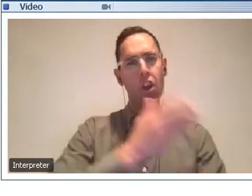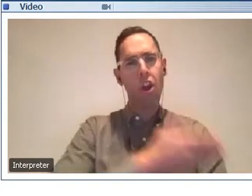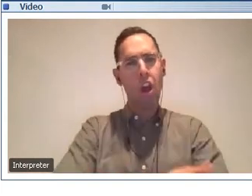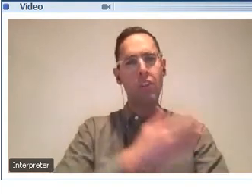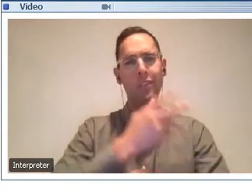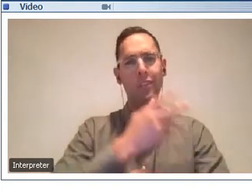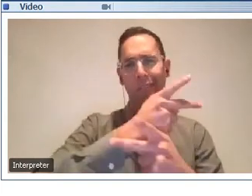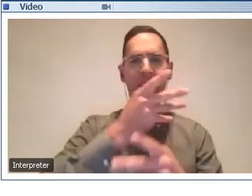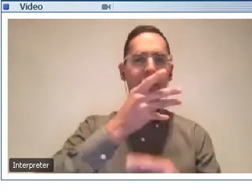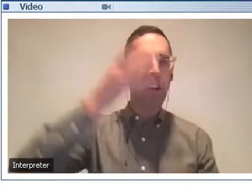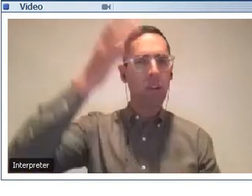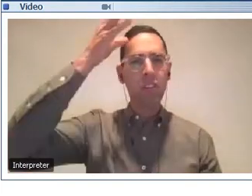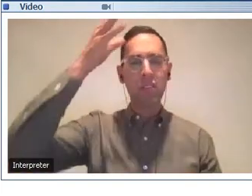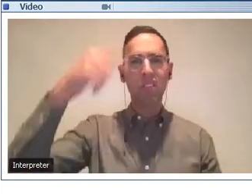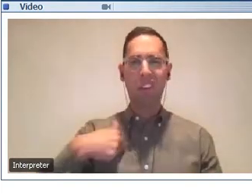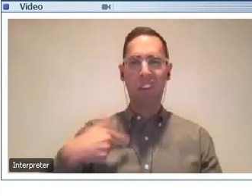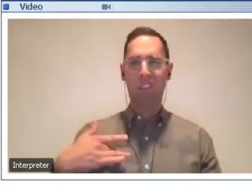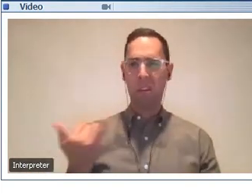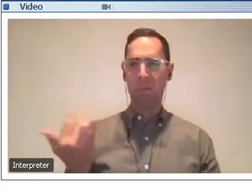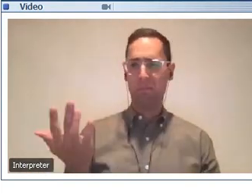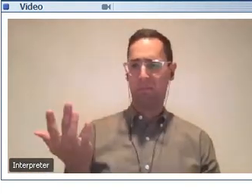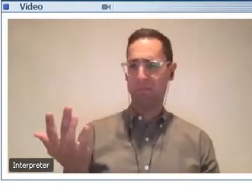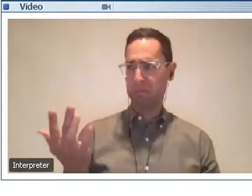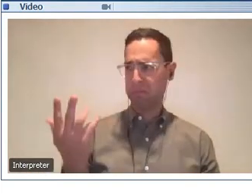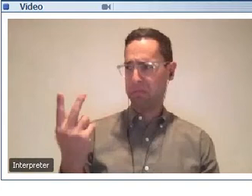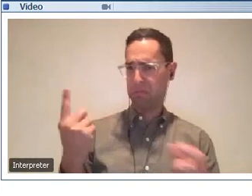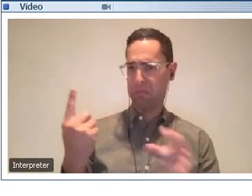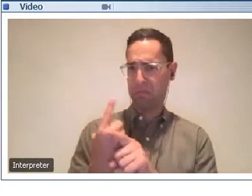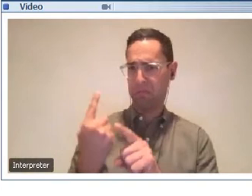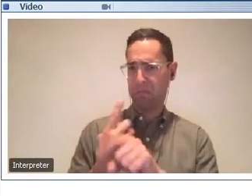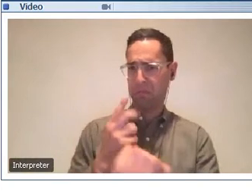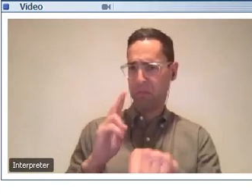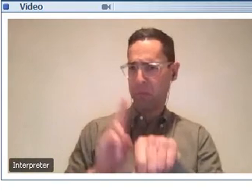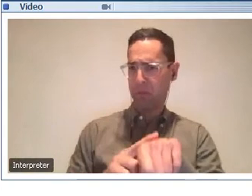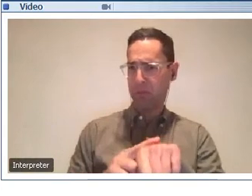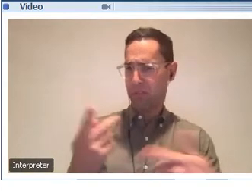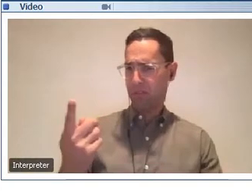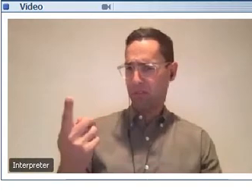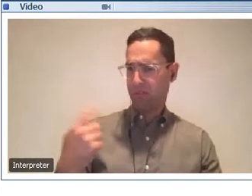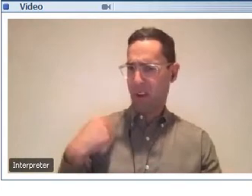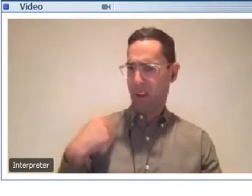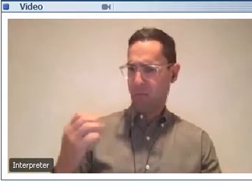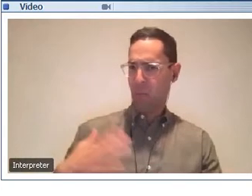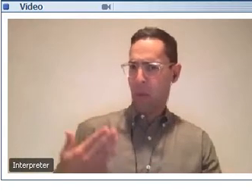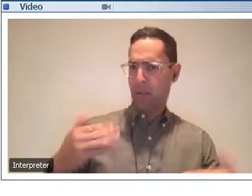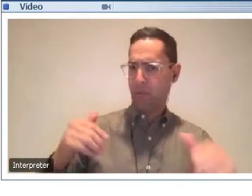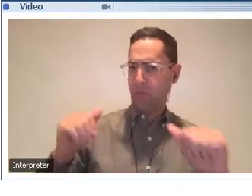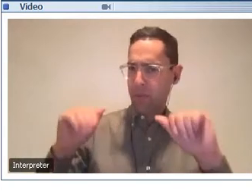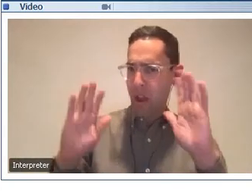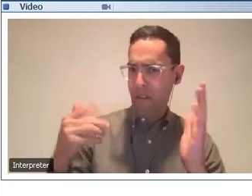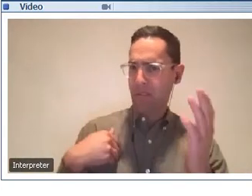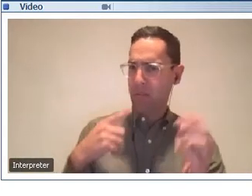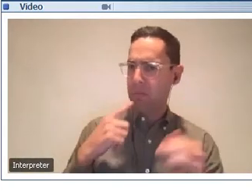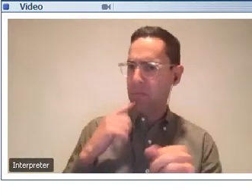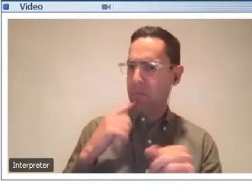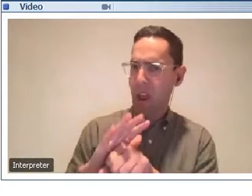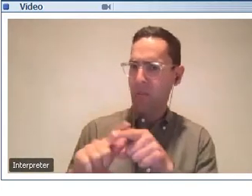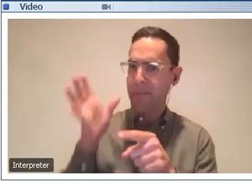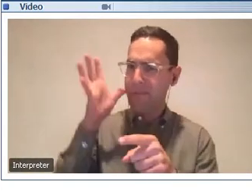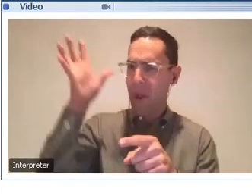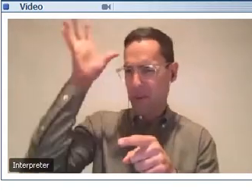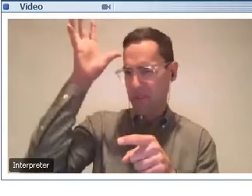any more loving or any more dedicated or any more willing to sacrifice than anyone else that I knew.